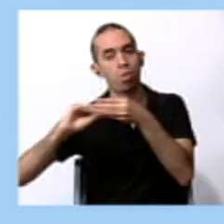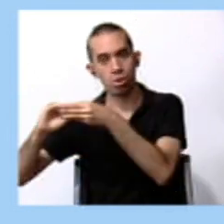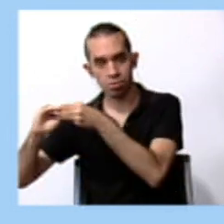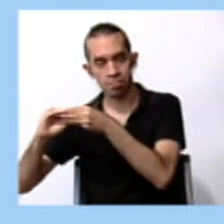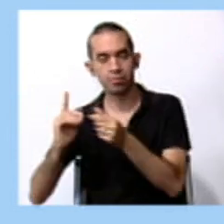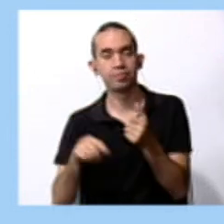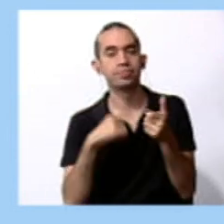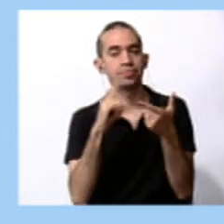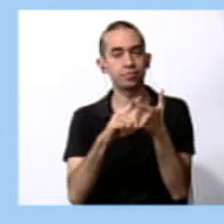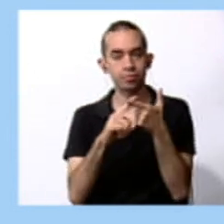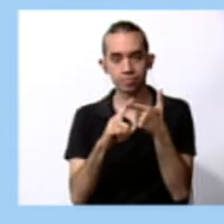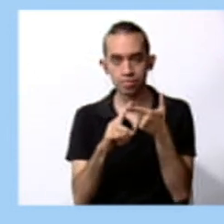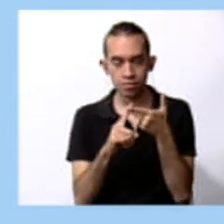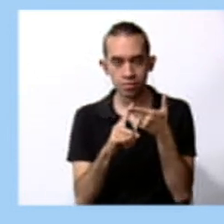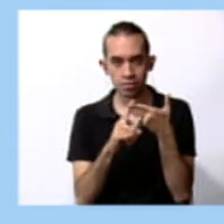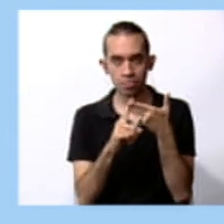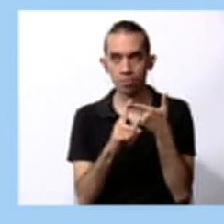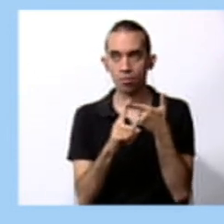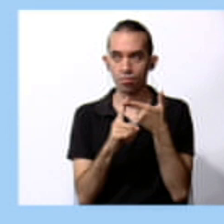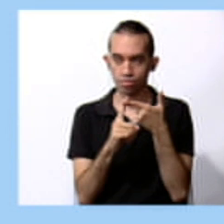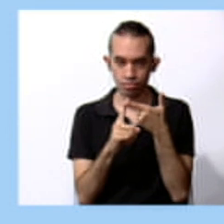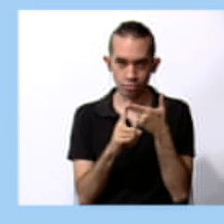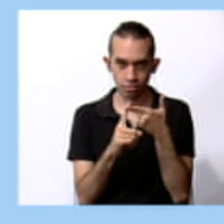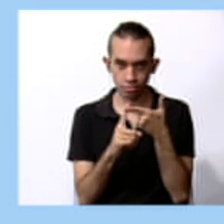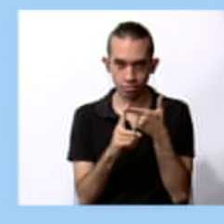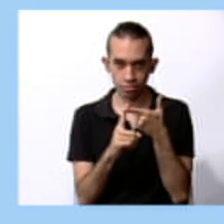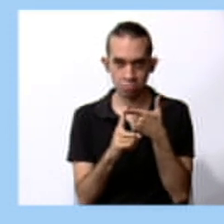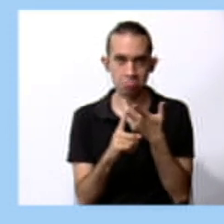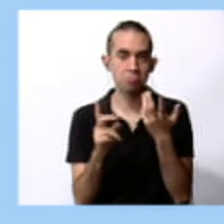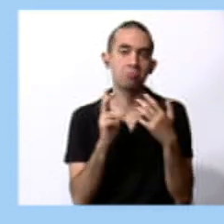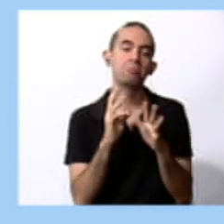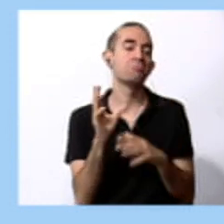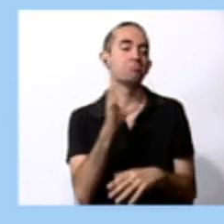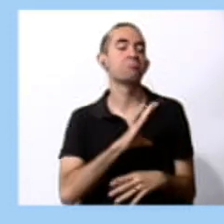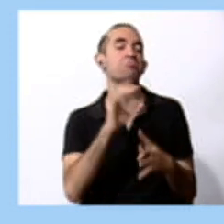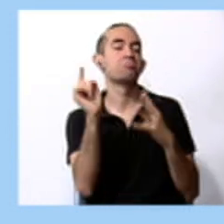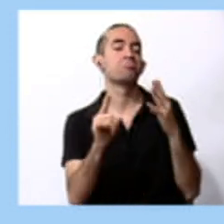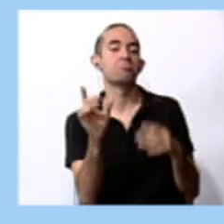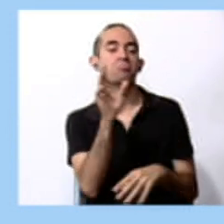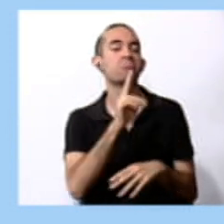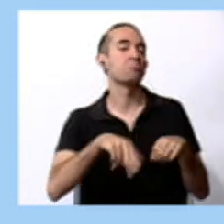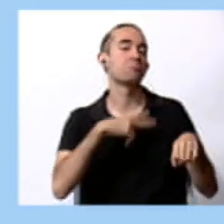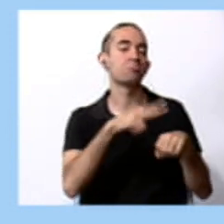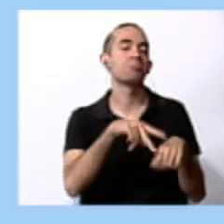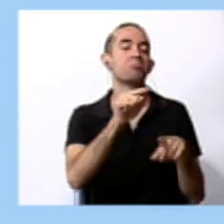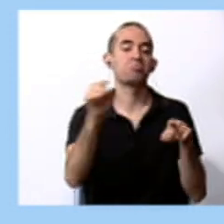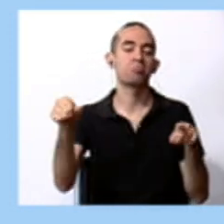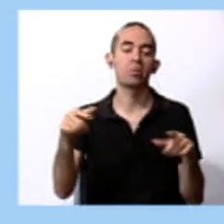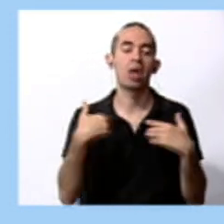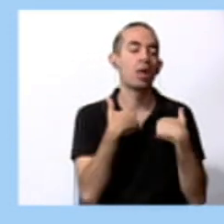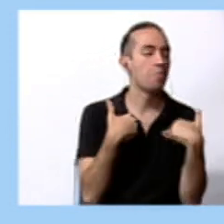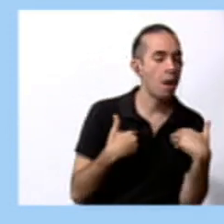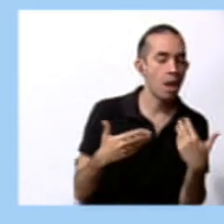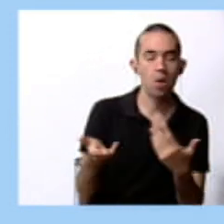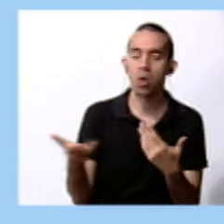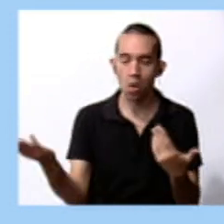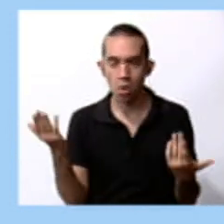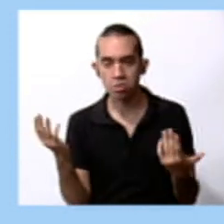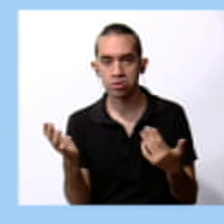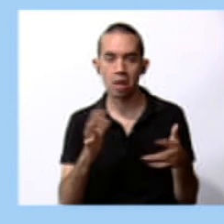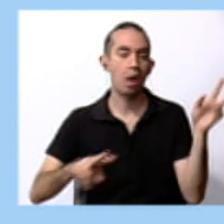Also, you are going to name some common characteristics of animals or objects in